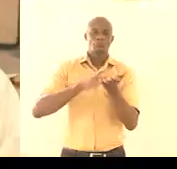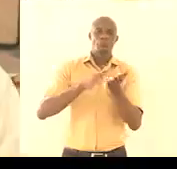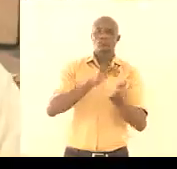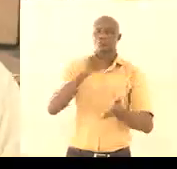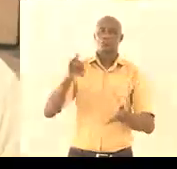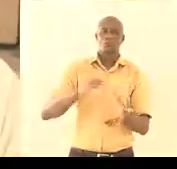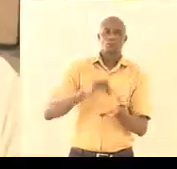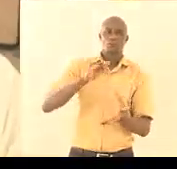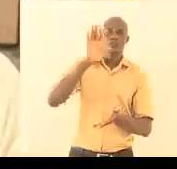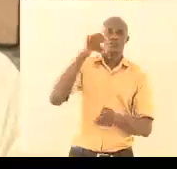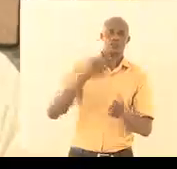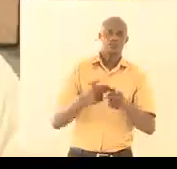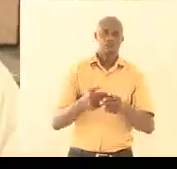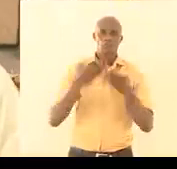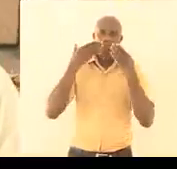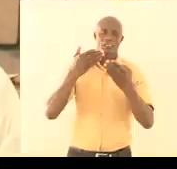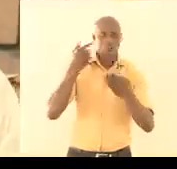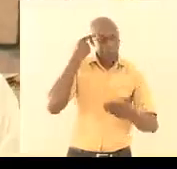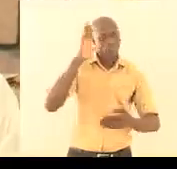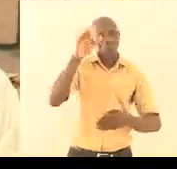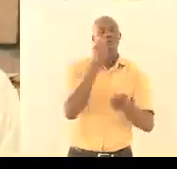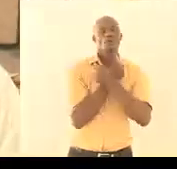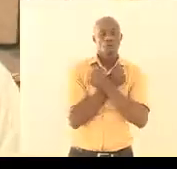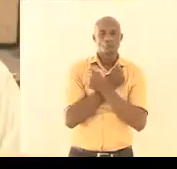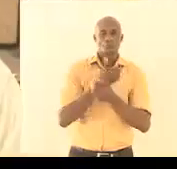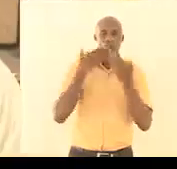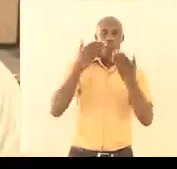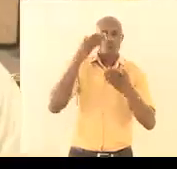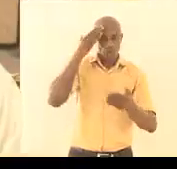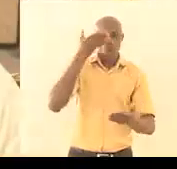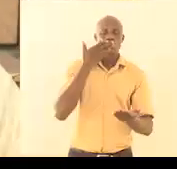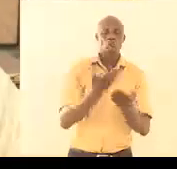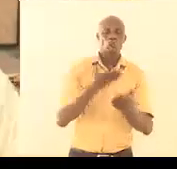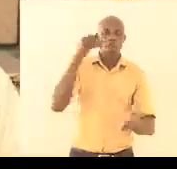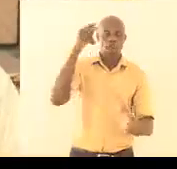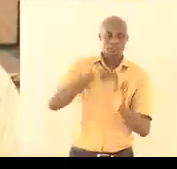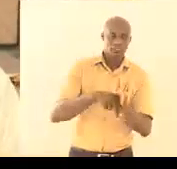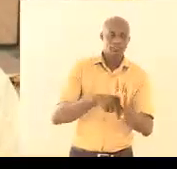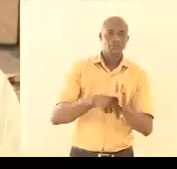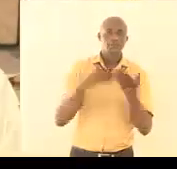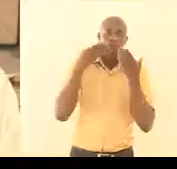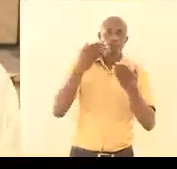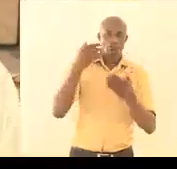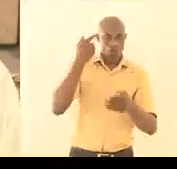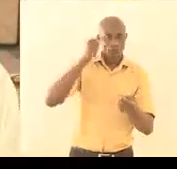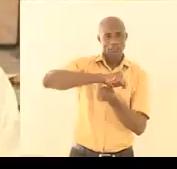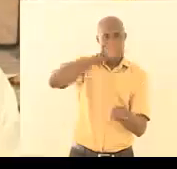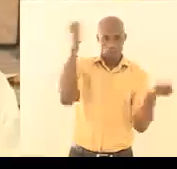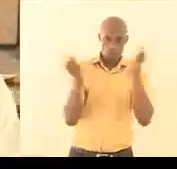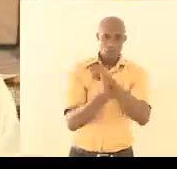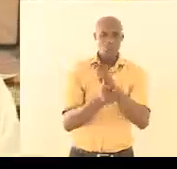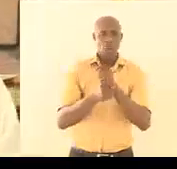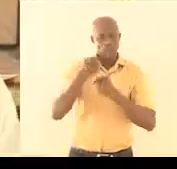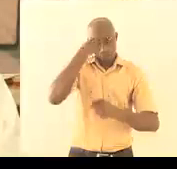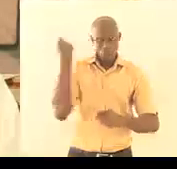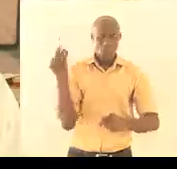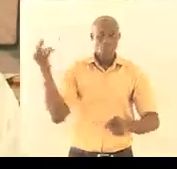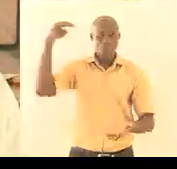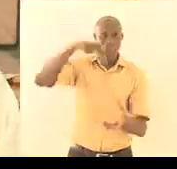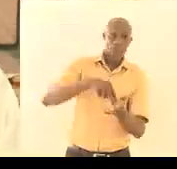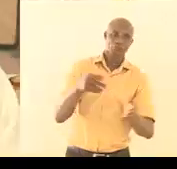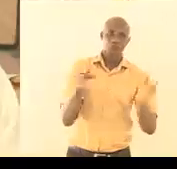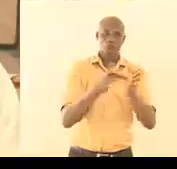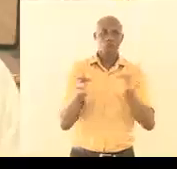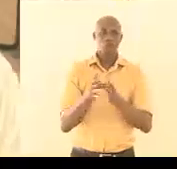we glorify your holy name. Thank you for your love, thank you for your goodness, thank you for the transformation you brought to the world on account of the resurrection